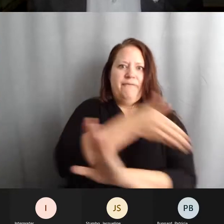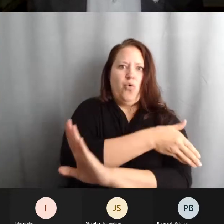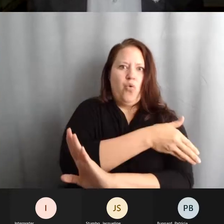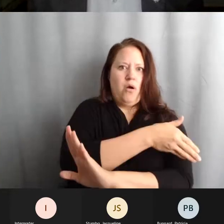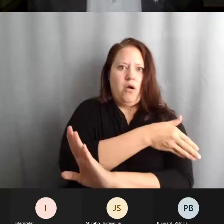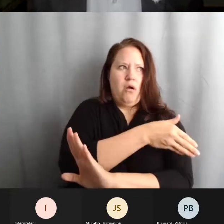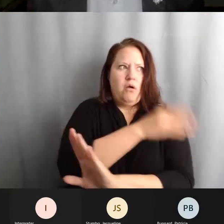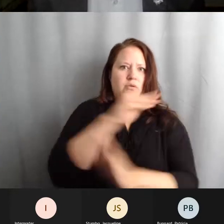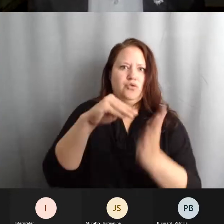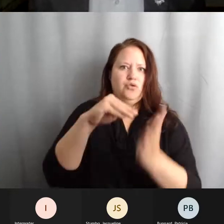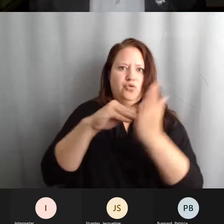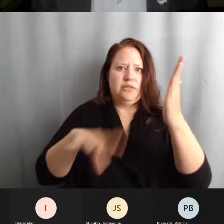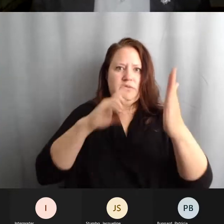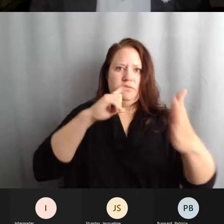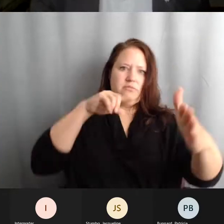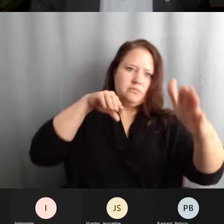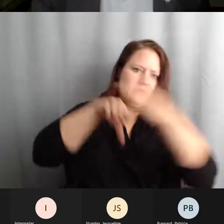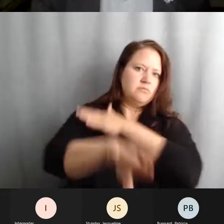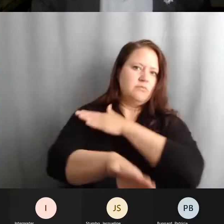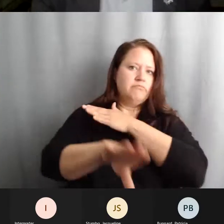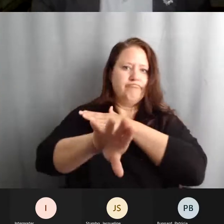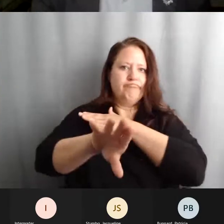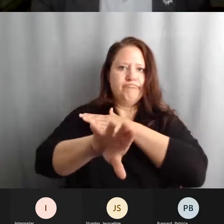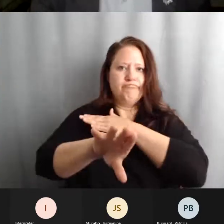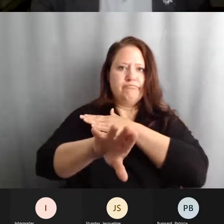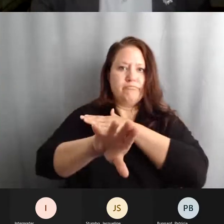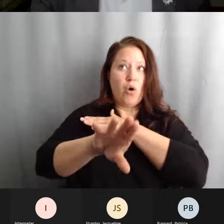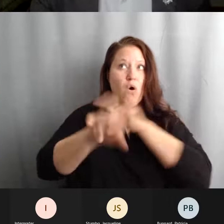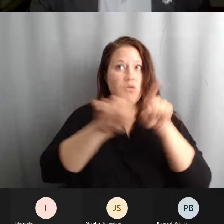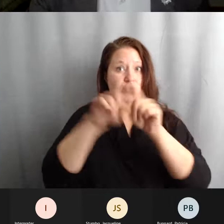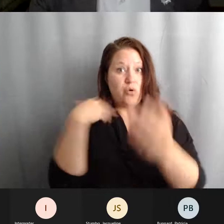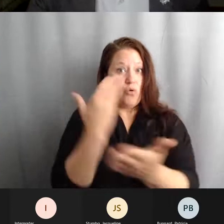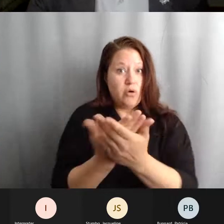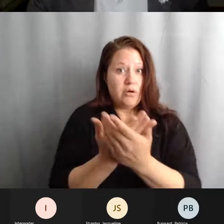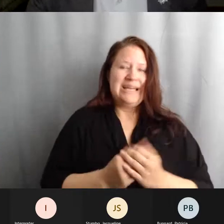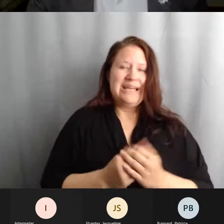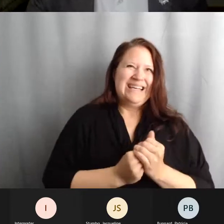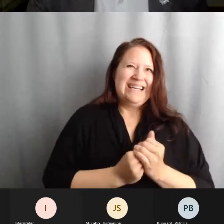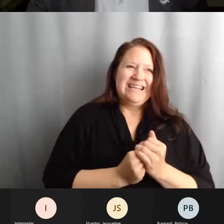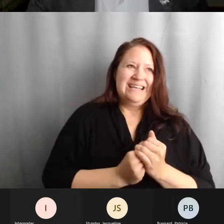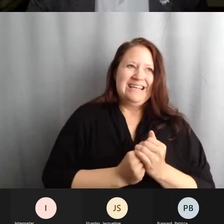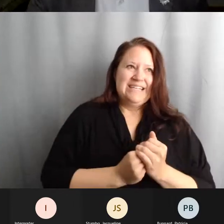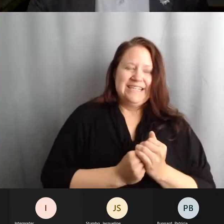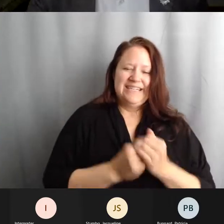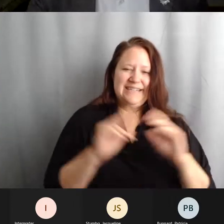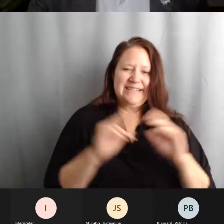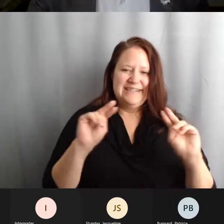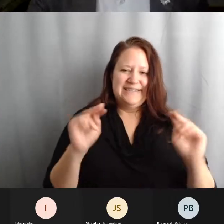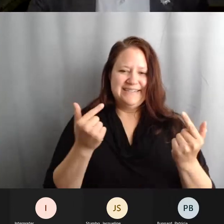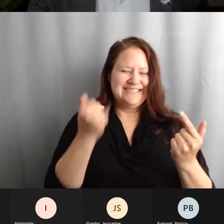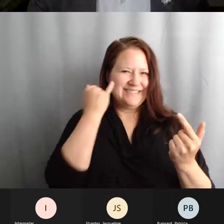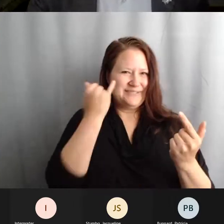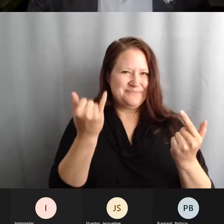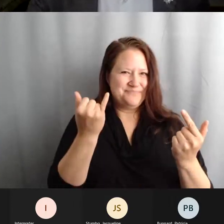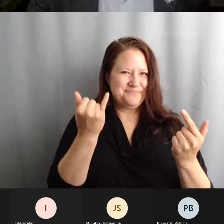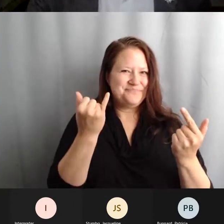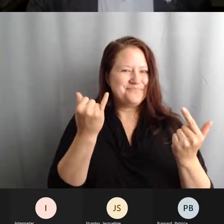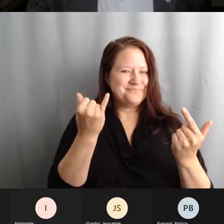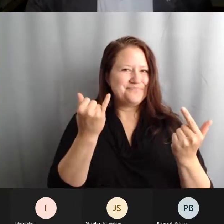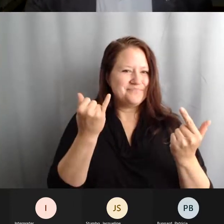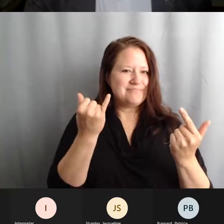and rather than on arrival? It's not ideal or where we want to be. We